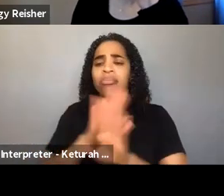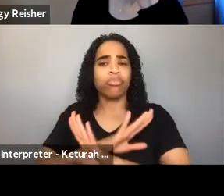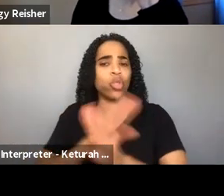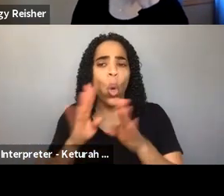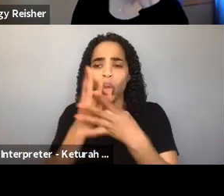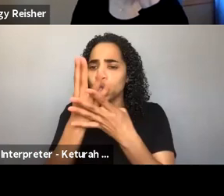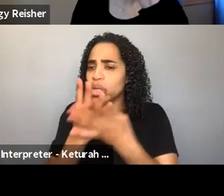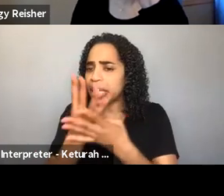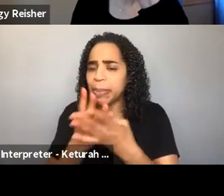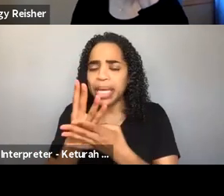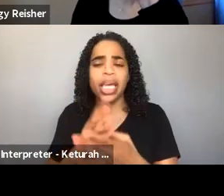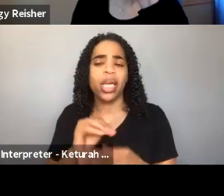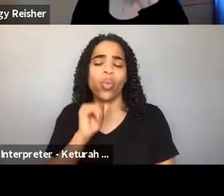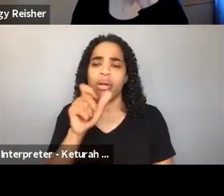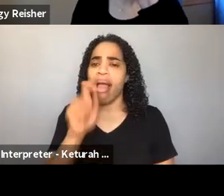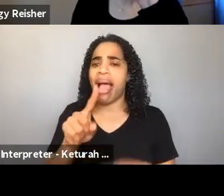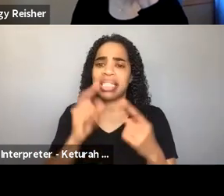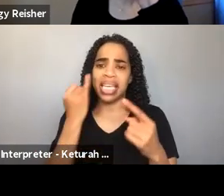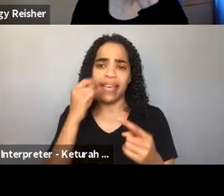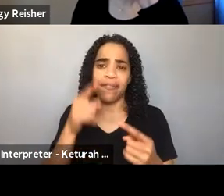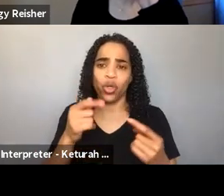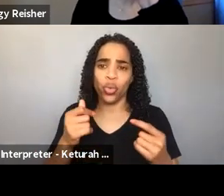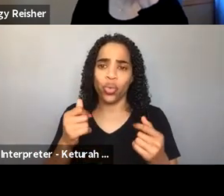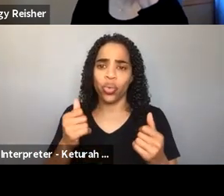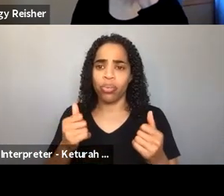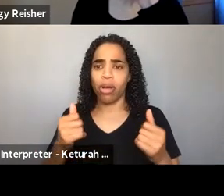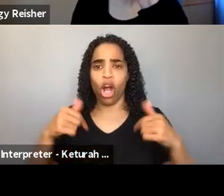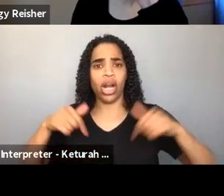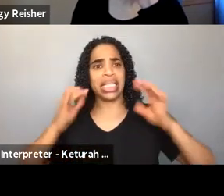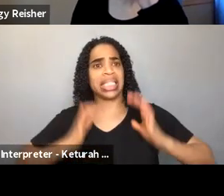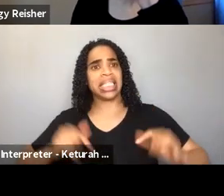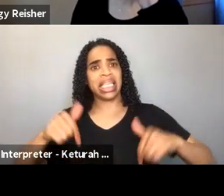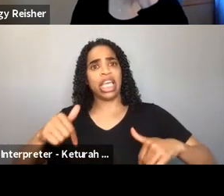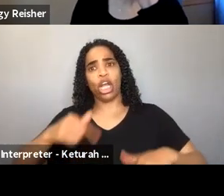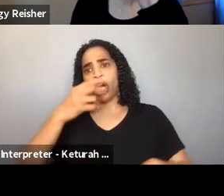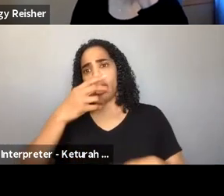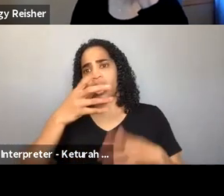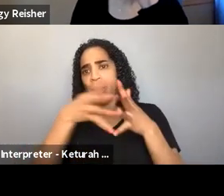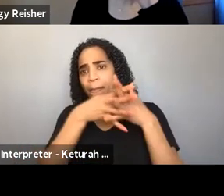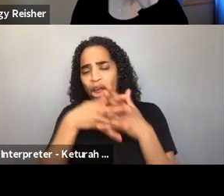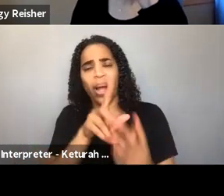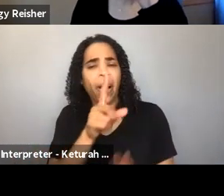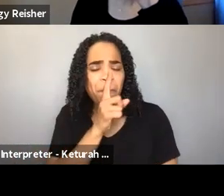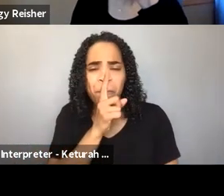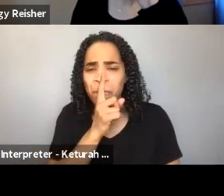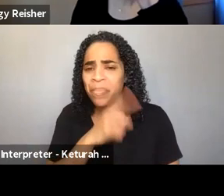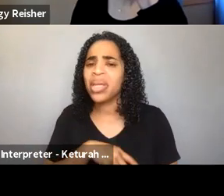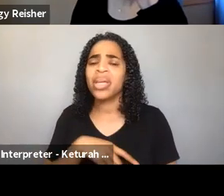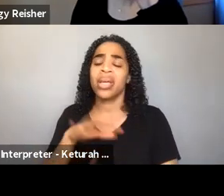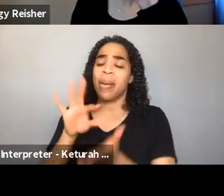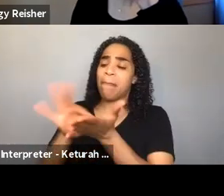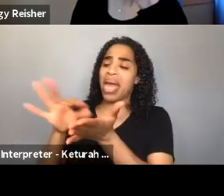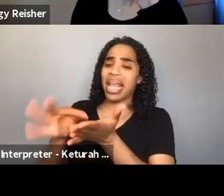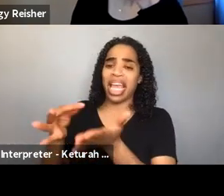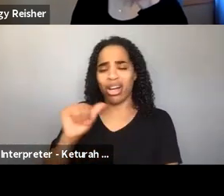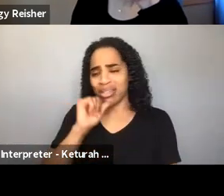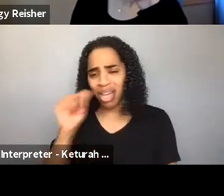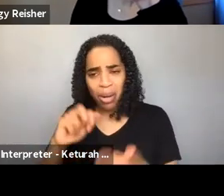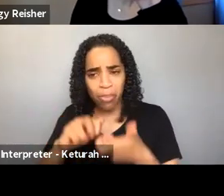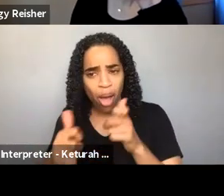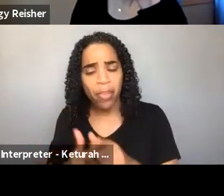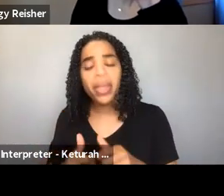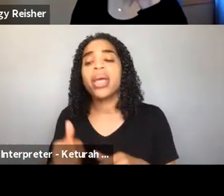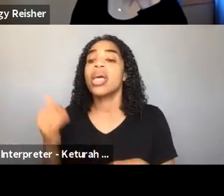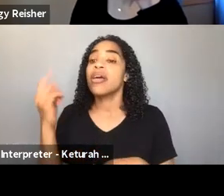not asking about citizenship. Medicaid is not an issue. Private pay. Now, when it comes to getting services,